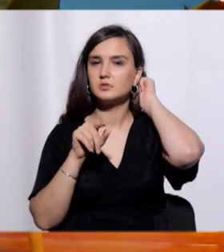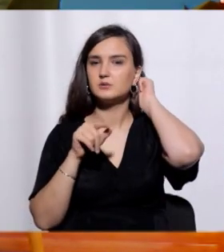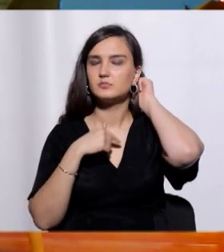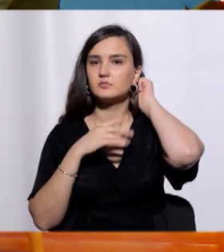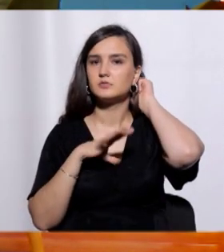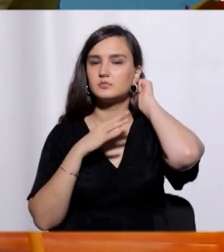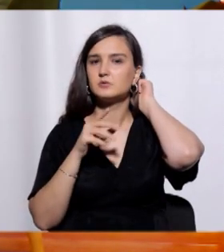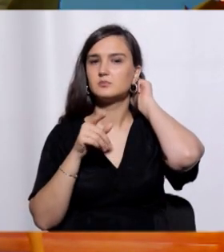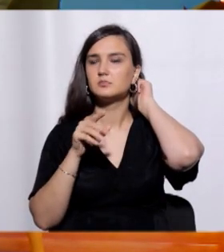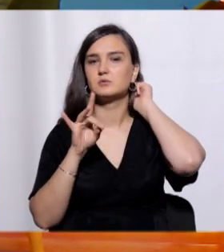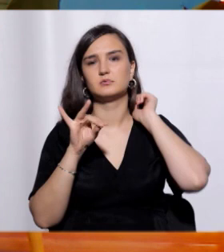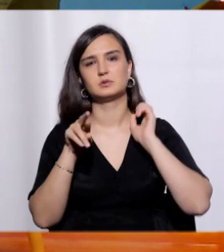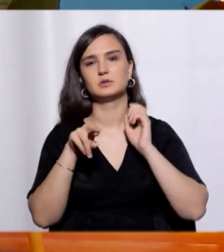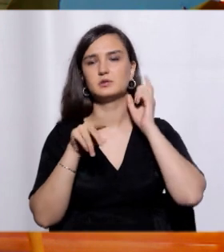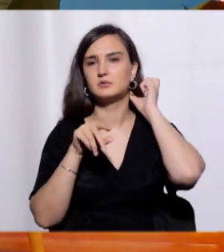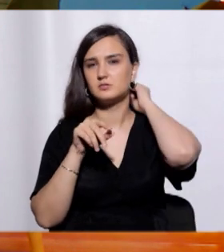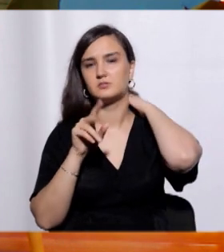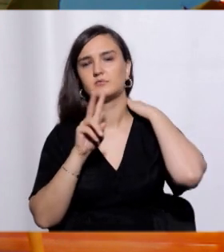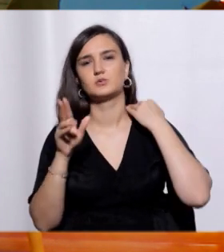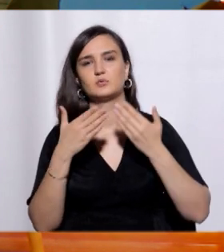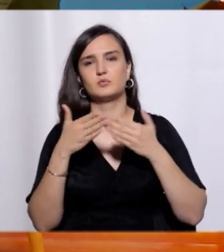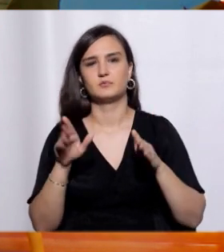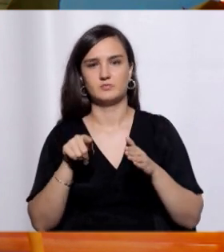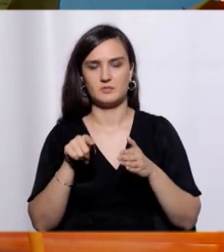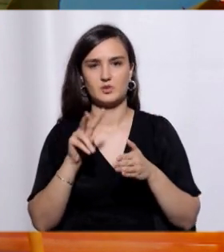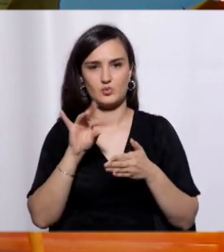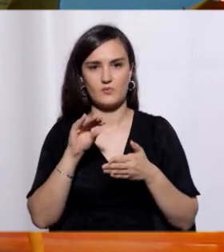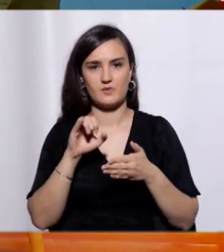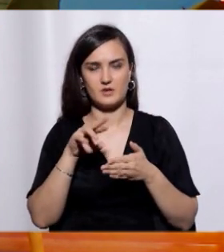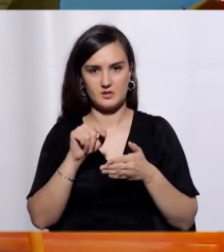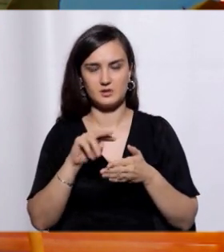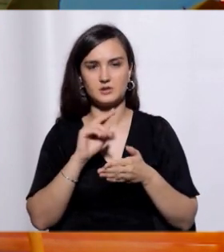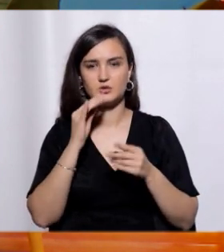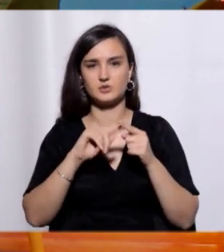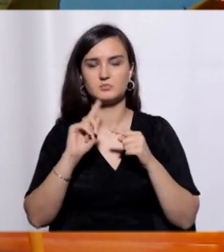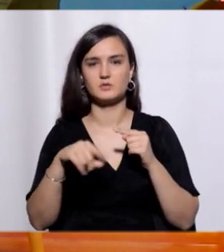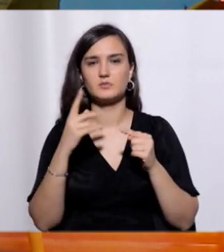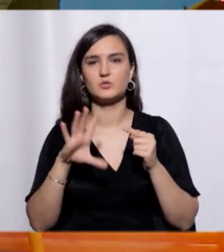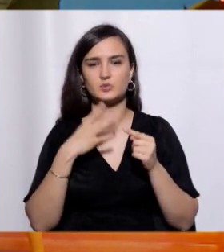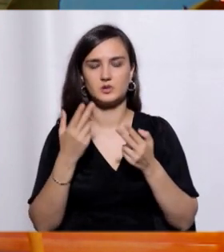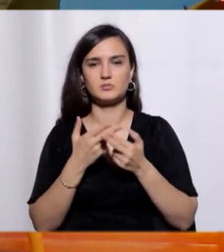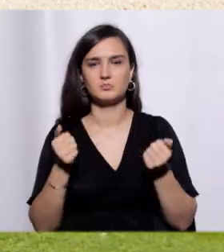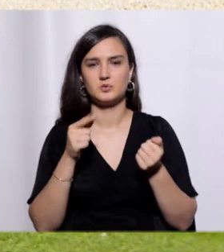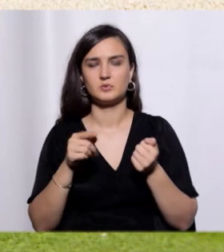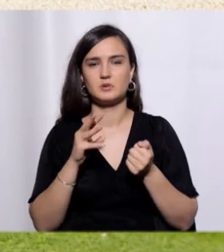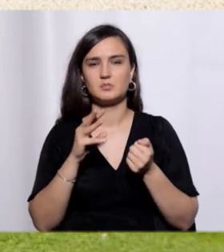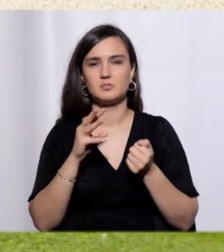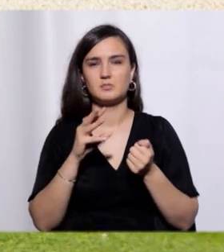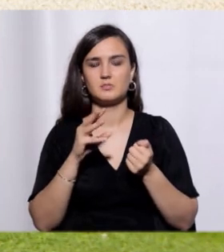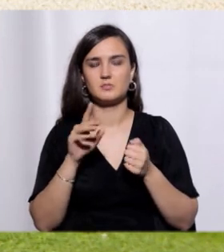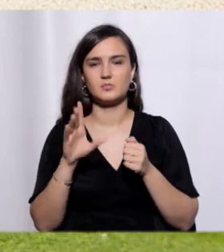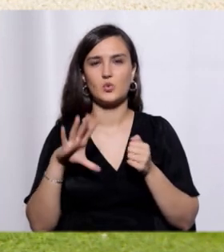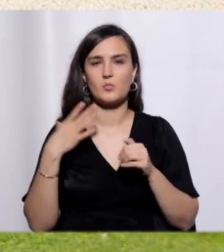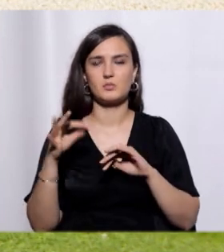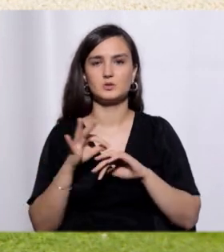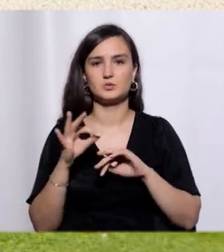and we had Mrs. Reed, actually who opens the novel. And then we had, of course, Bertha Mason, the ex-wife